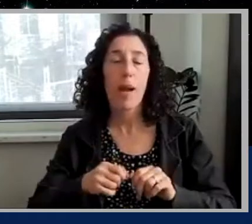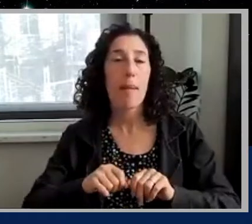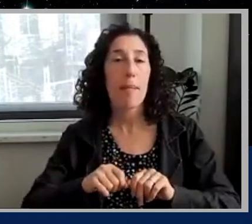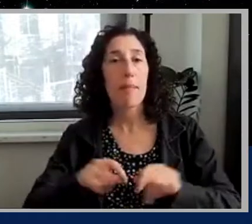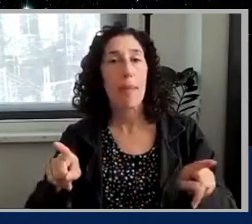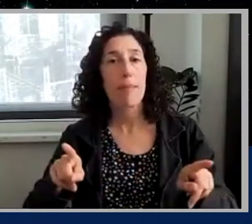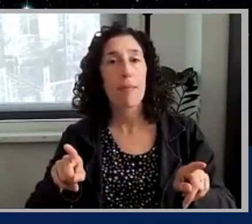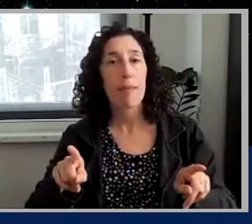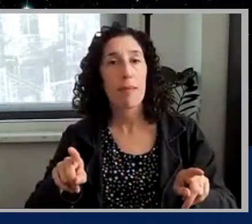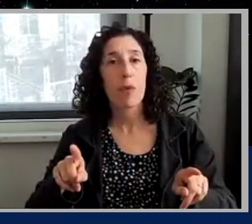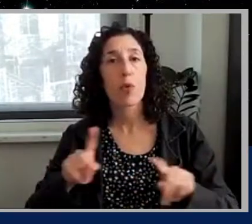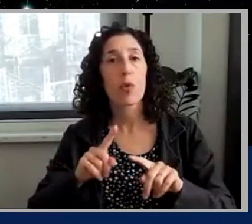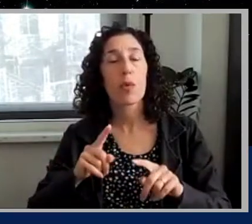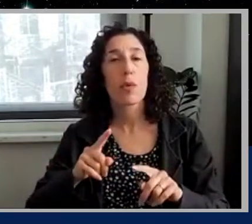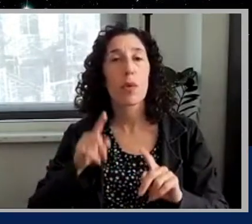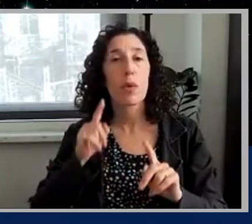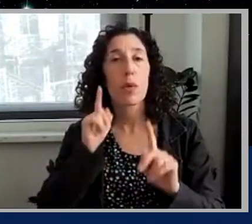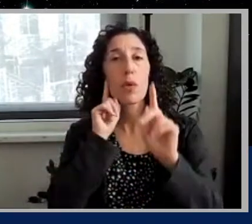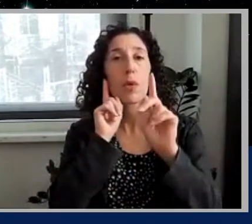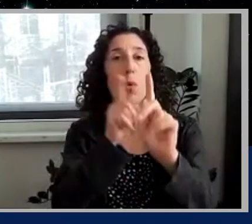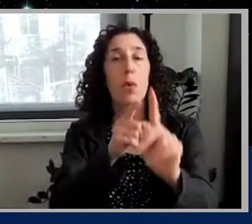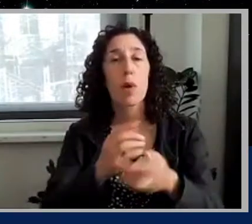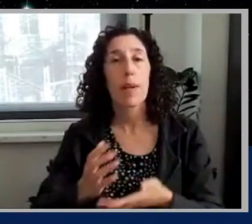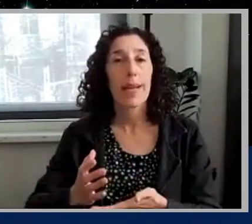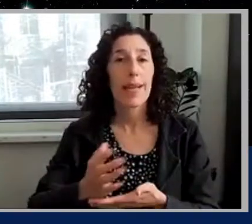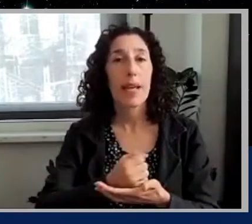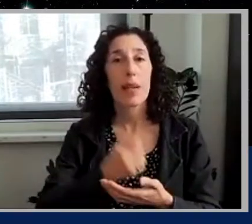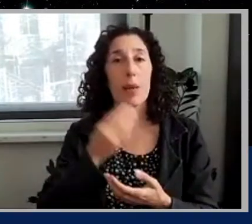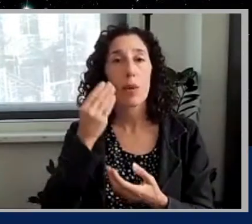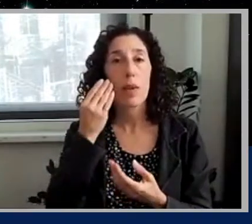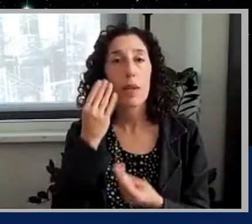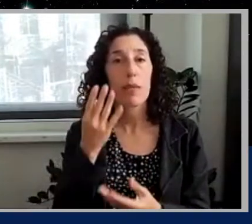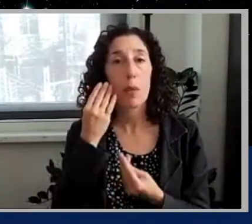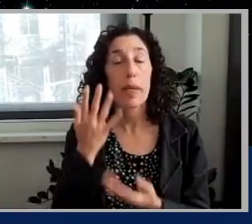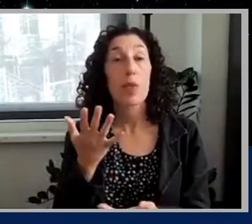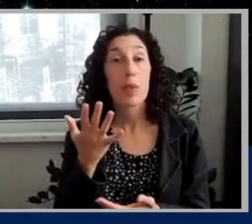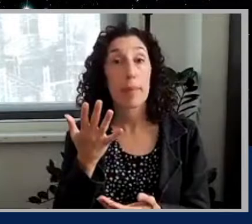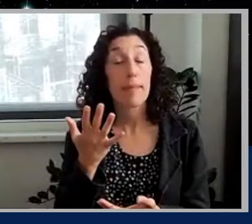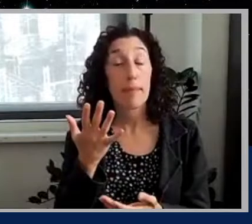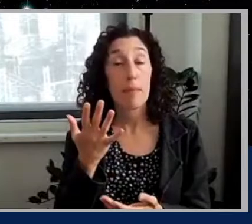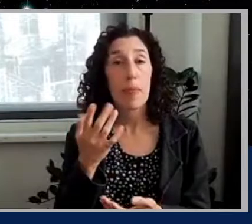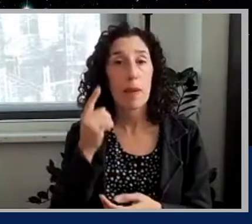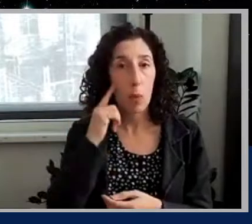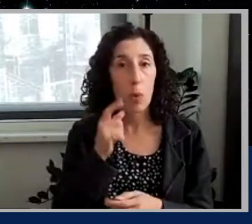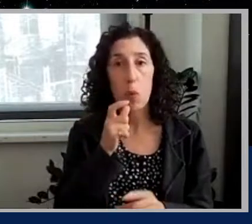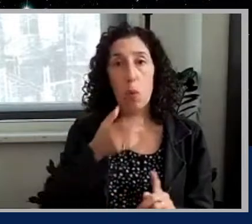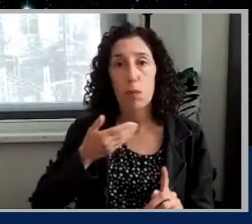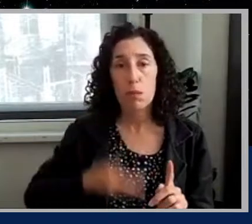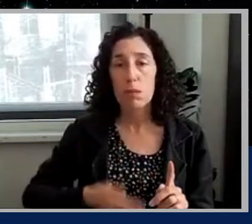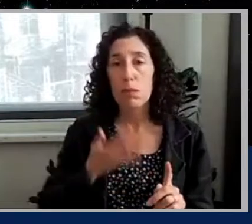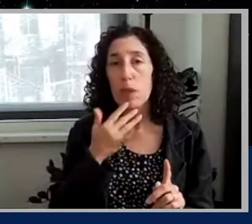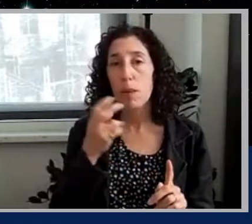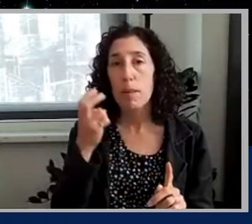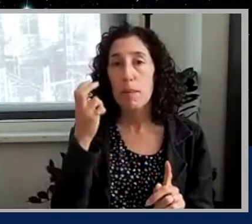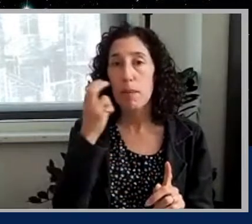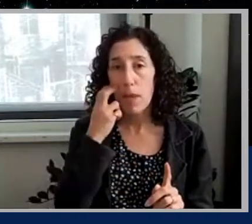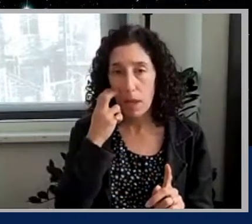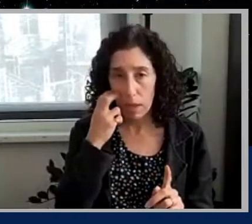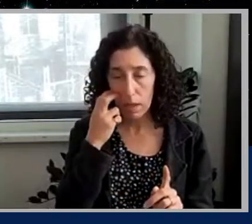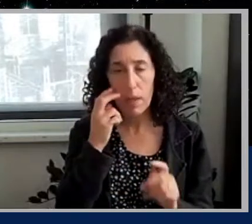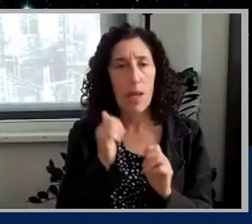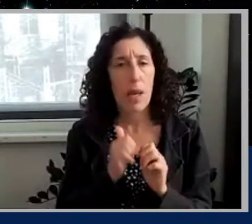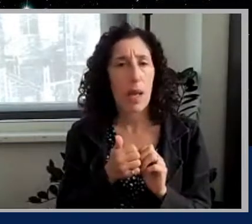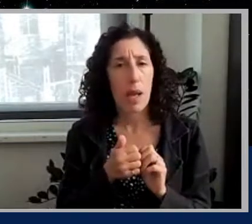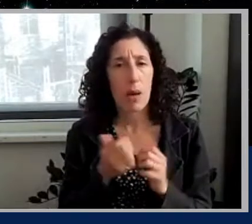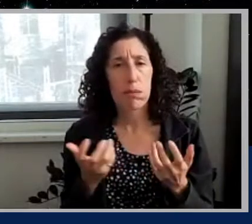understand how these images can be either better done or better expressed. Because I think the one project